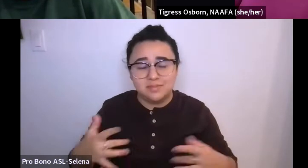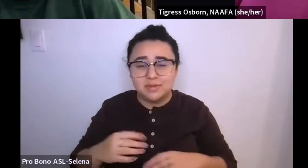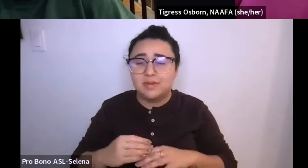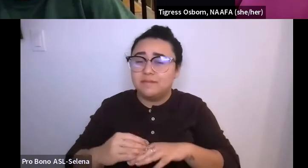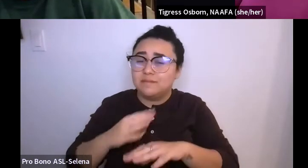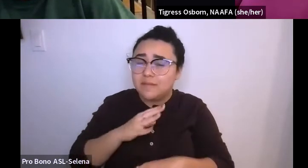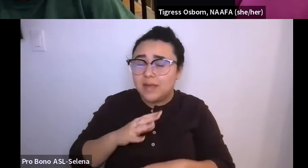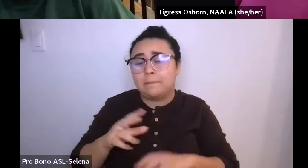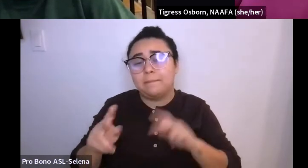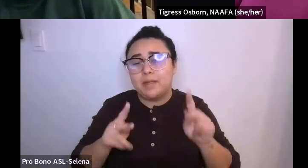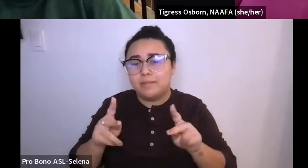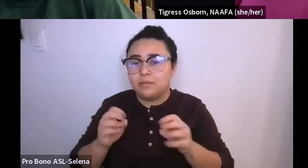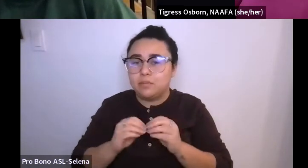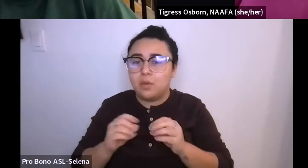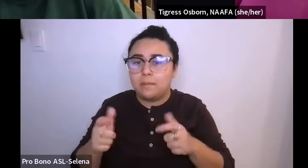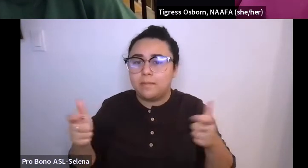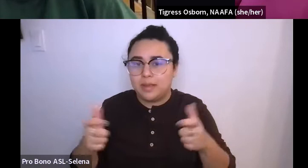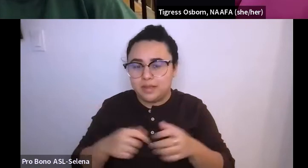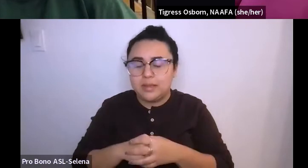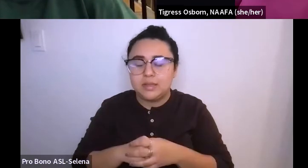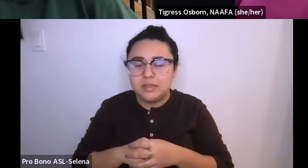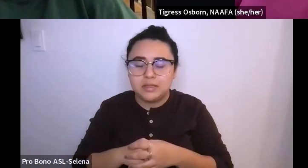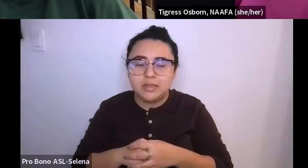people who are bigger than them as well.